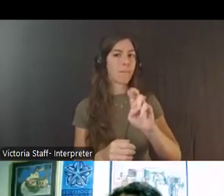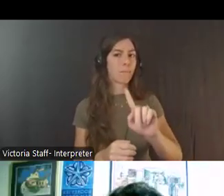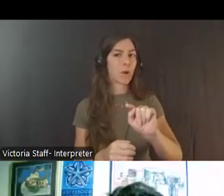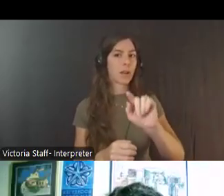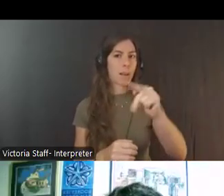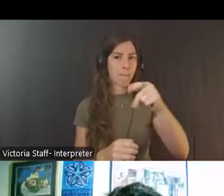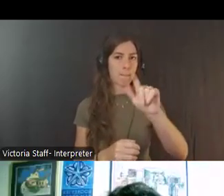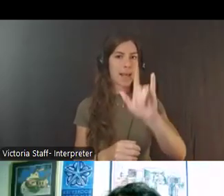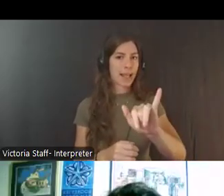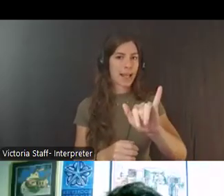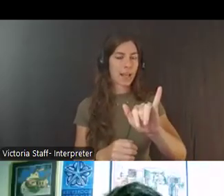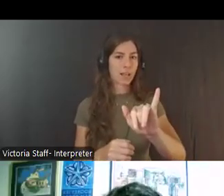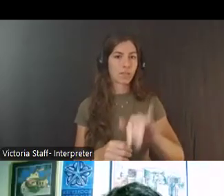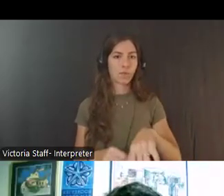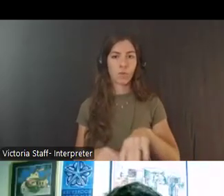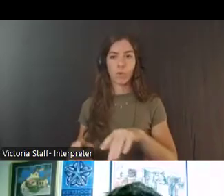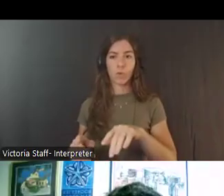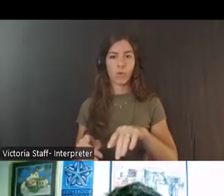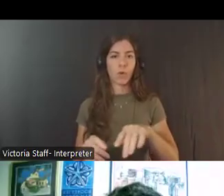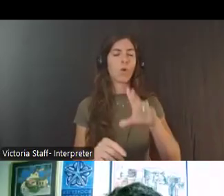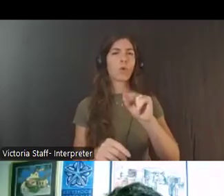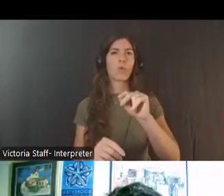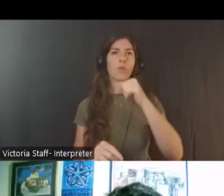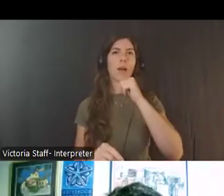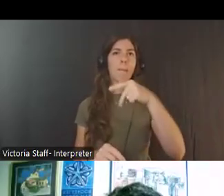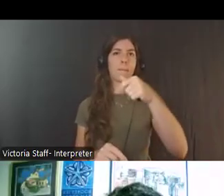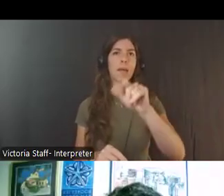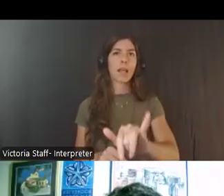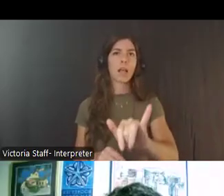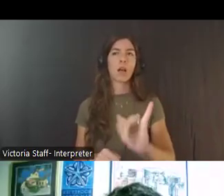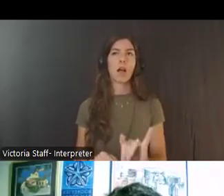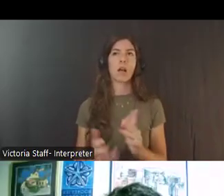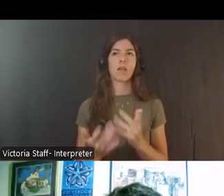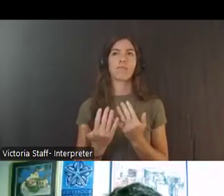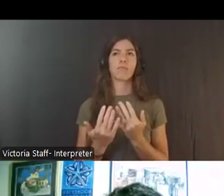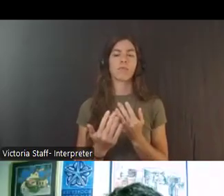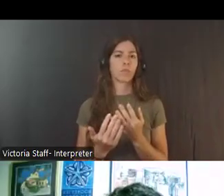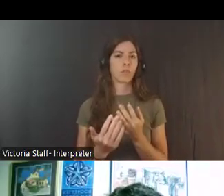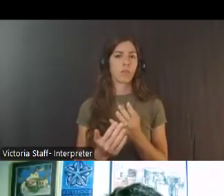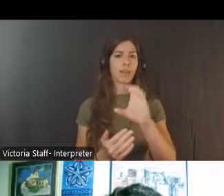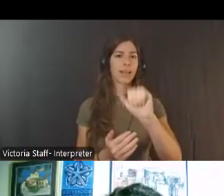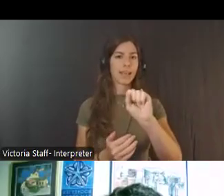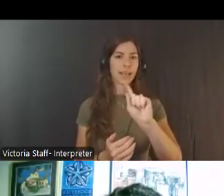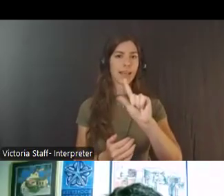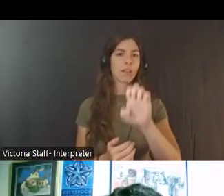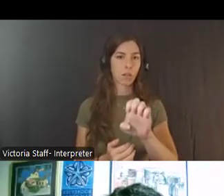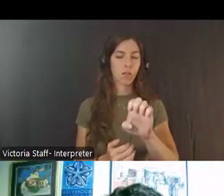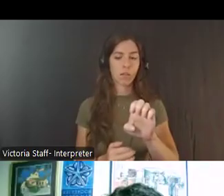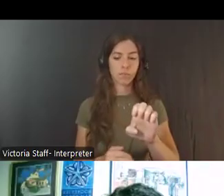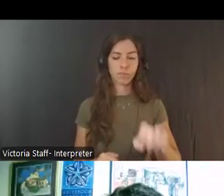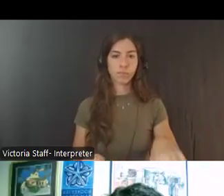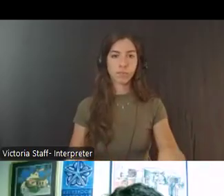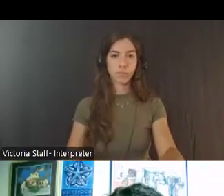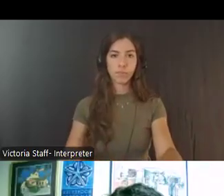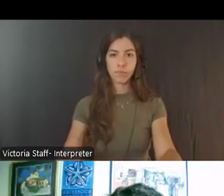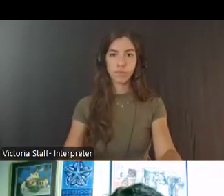Oh, right. Not with But Not Paley, anyway, not Paley. Oh my gosh. Wendell No, Castle. Castle. Sorry. We already I know. do